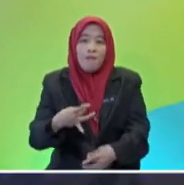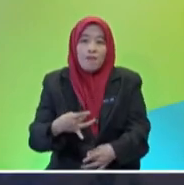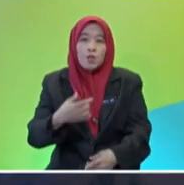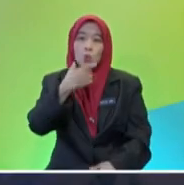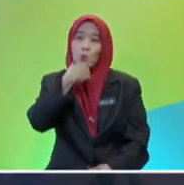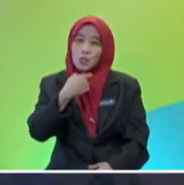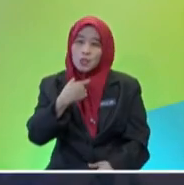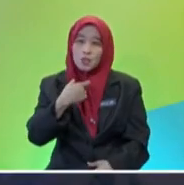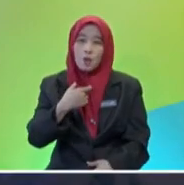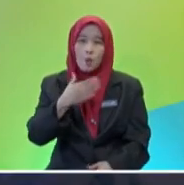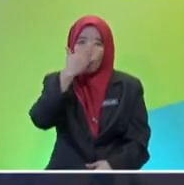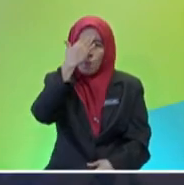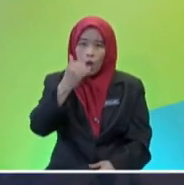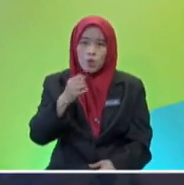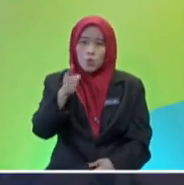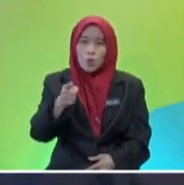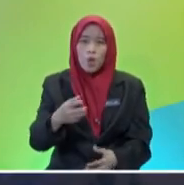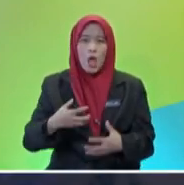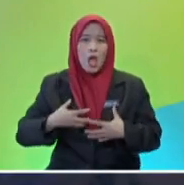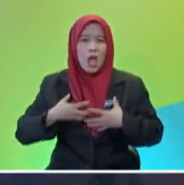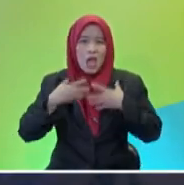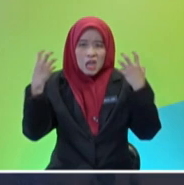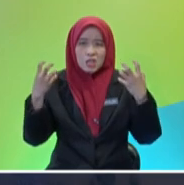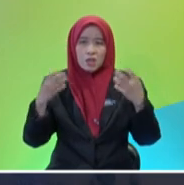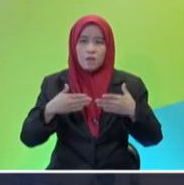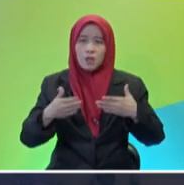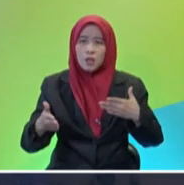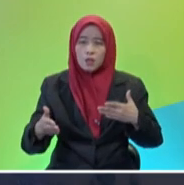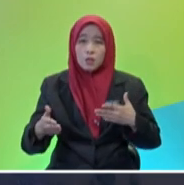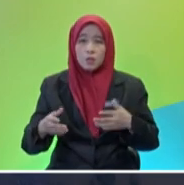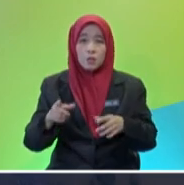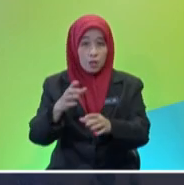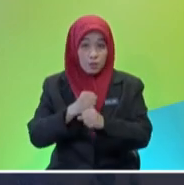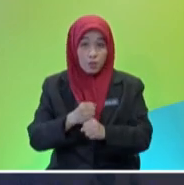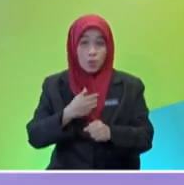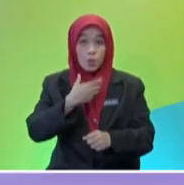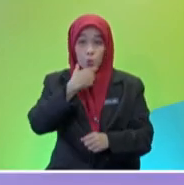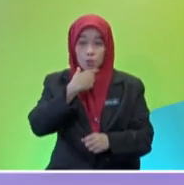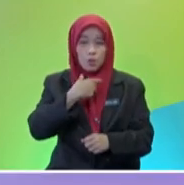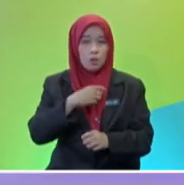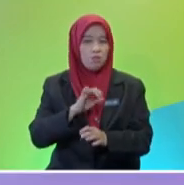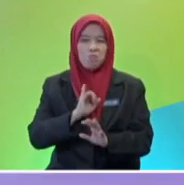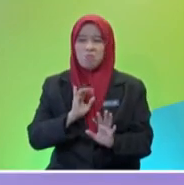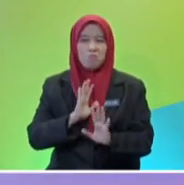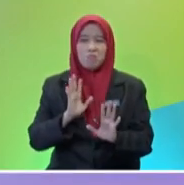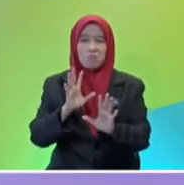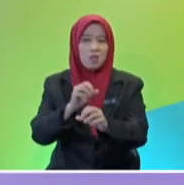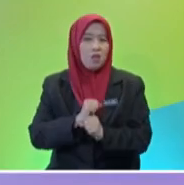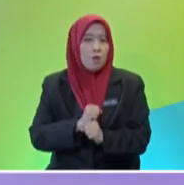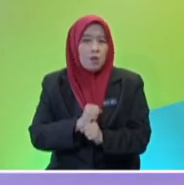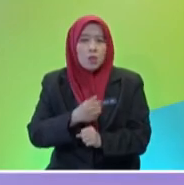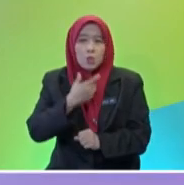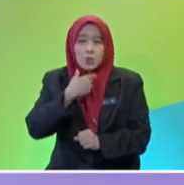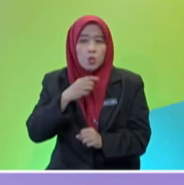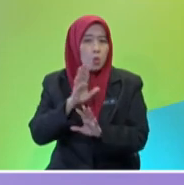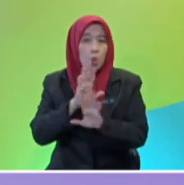Okay, then why were you angry after that? Did you get your cookies? I didn't get my cookies. There was no cookies